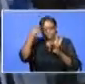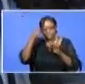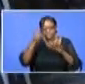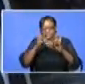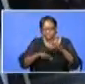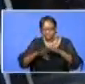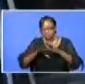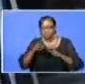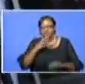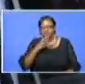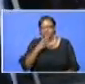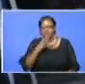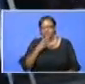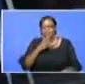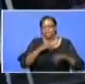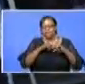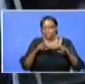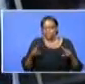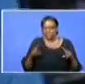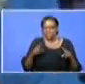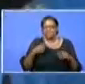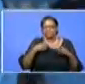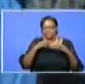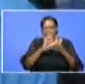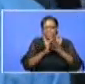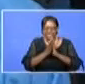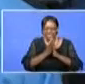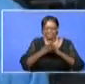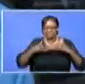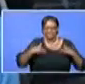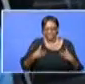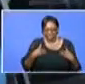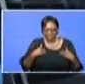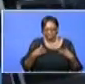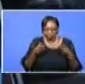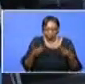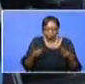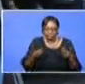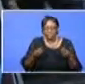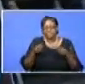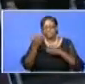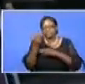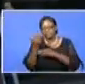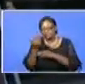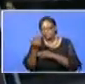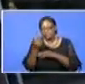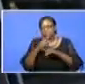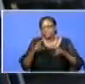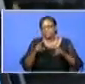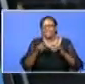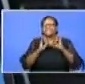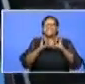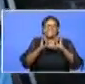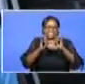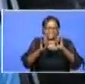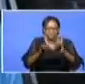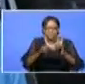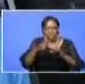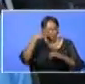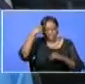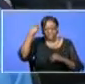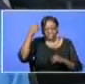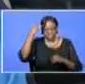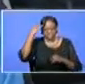well. I started to fatigue a bit at the 15, the last 15-meter mark, but I kept pushing because I saw that I was in the